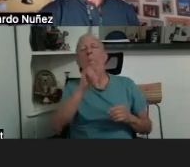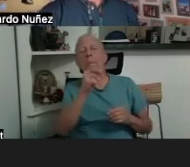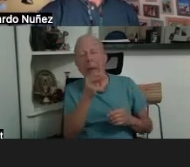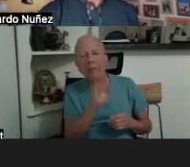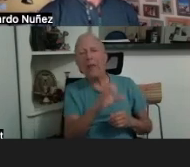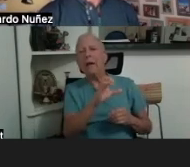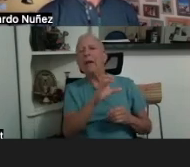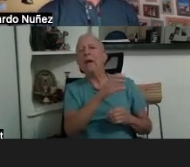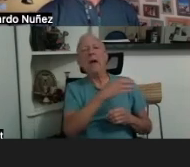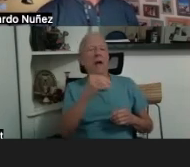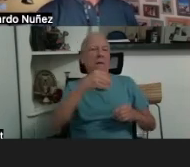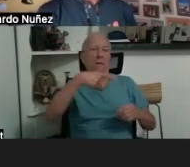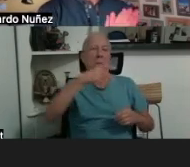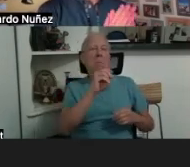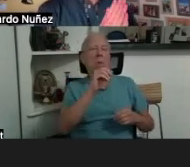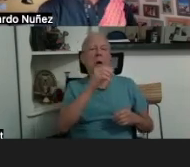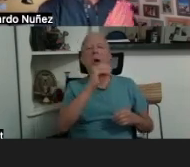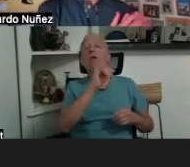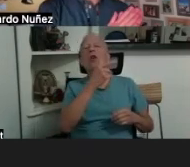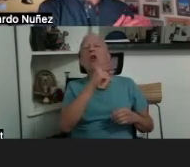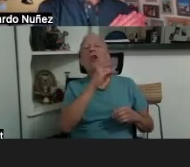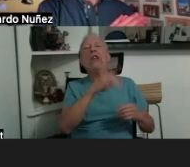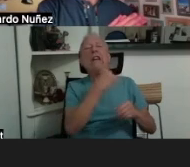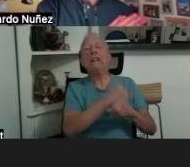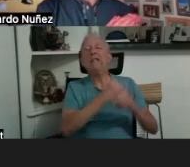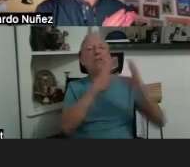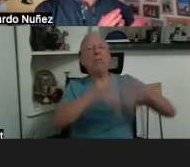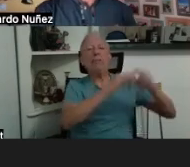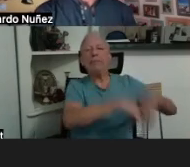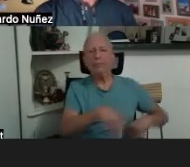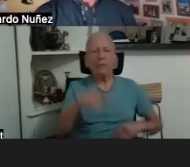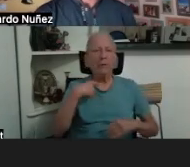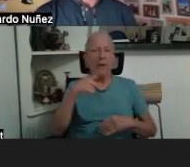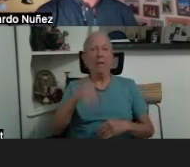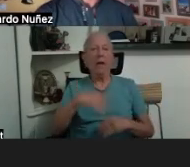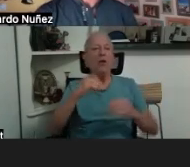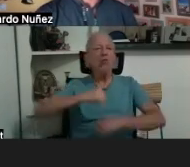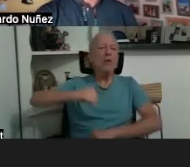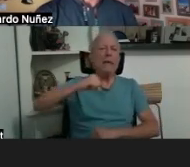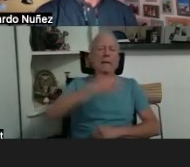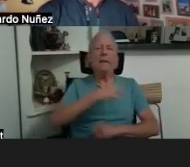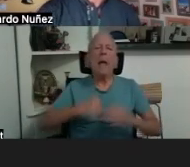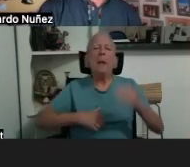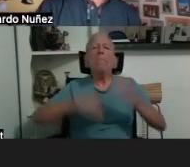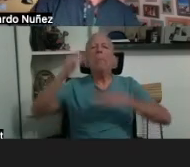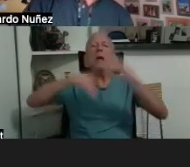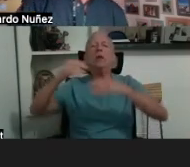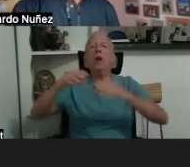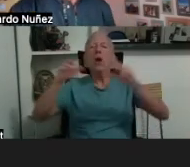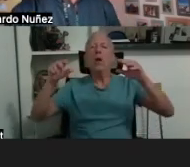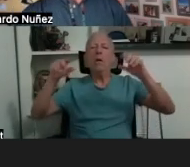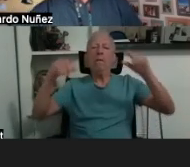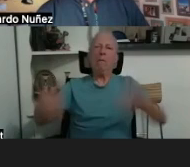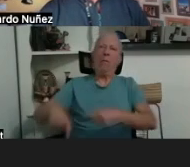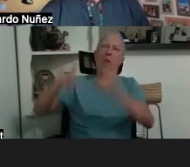oligarchic institutions. Frameworks like the Resist and Build framework have been developed to help guide our way. Or,